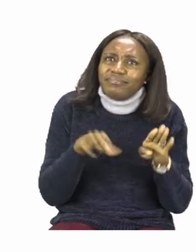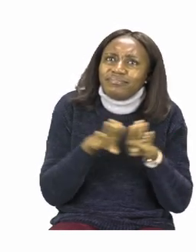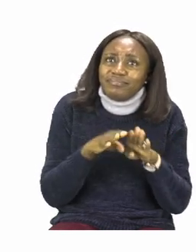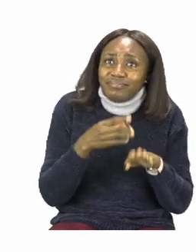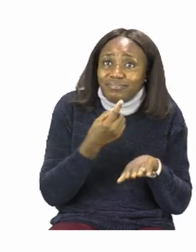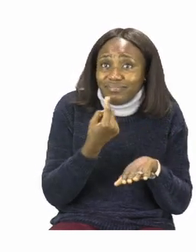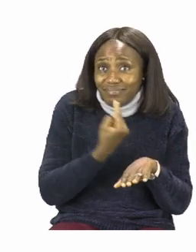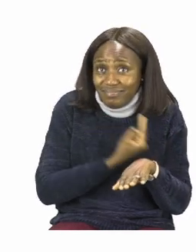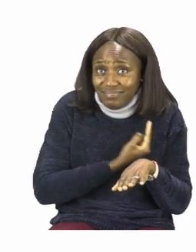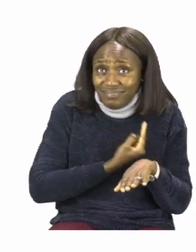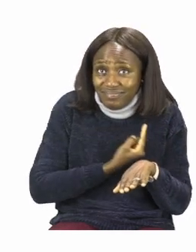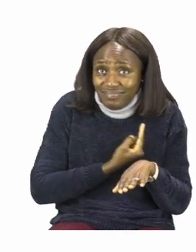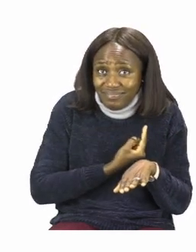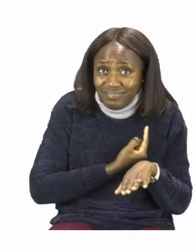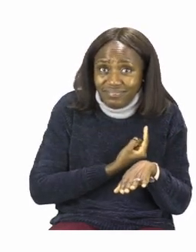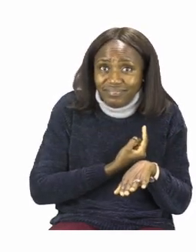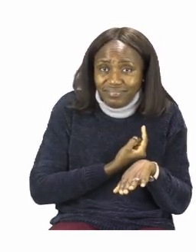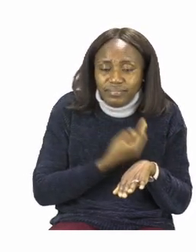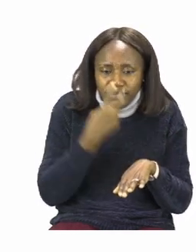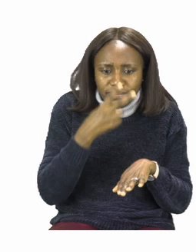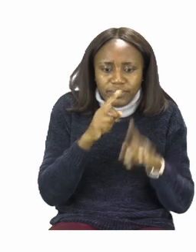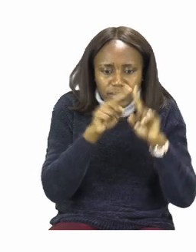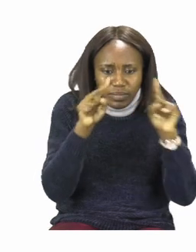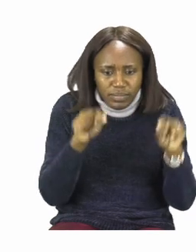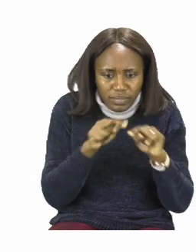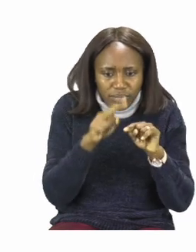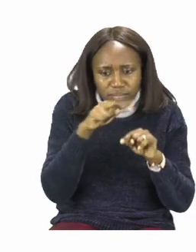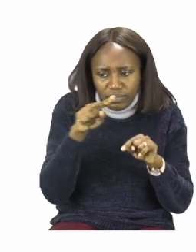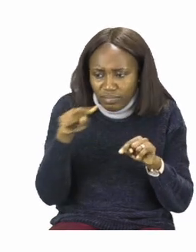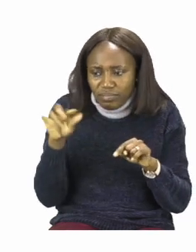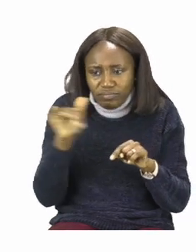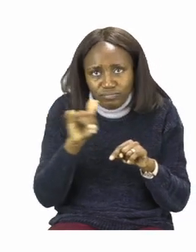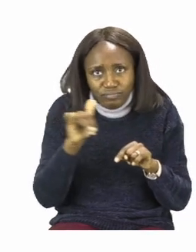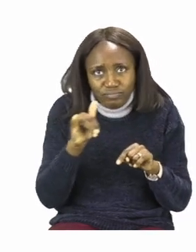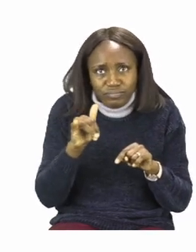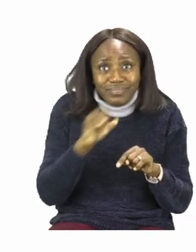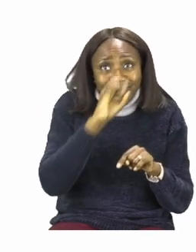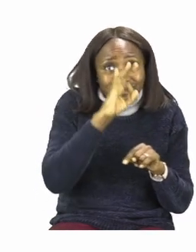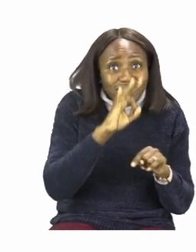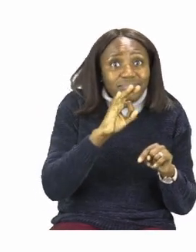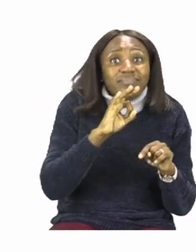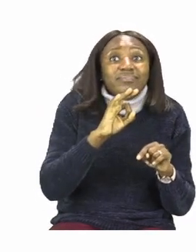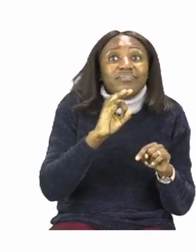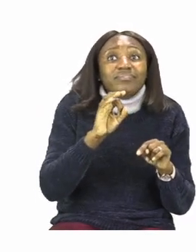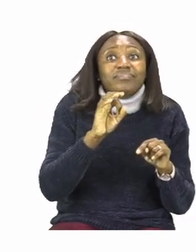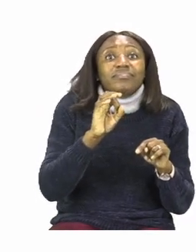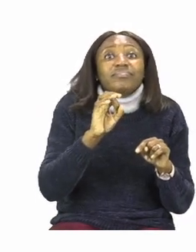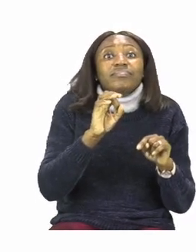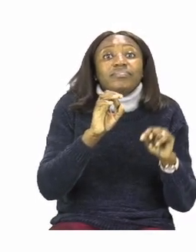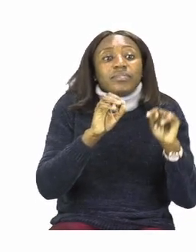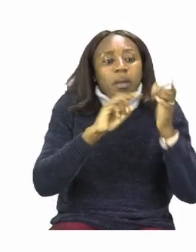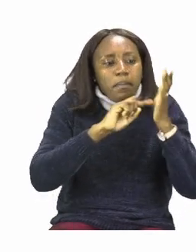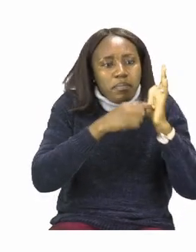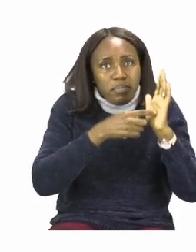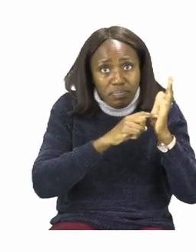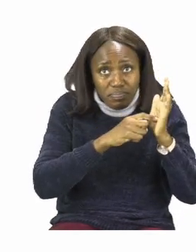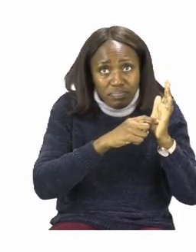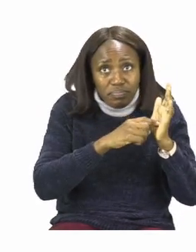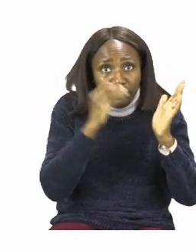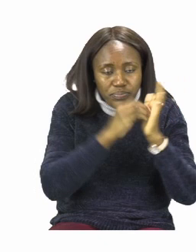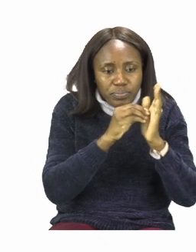the correct box. Remember, if it is a statement, put a cross where you can see